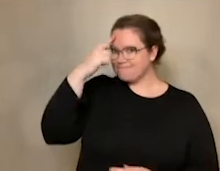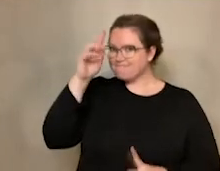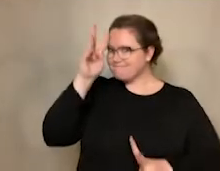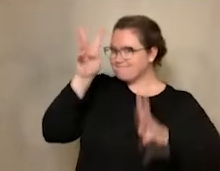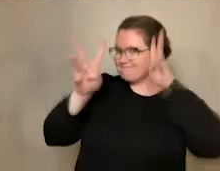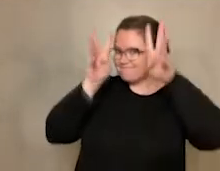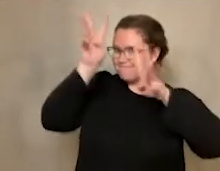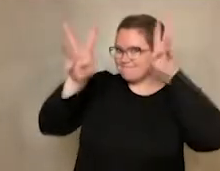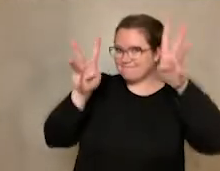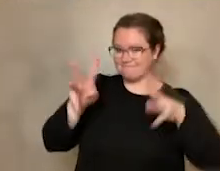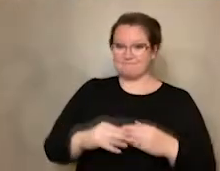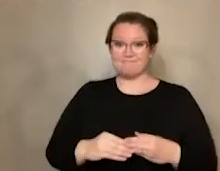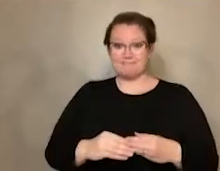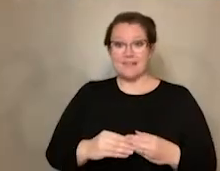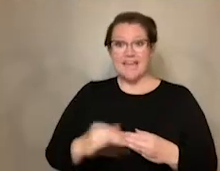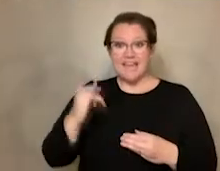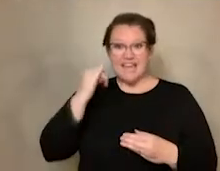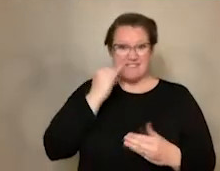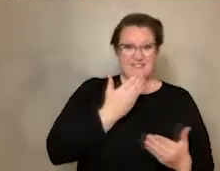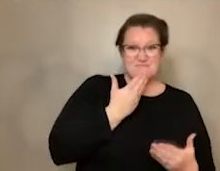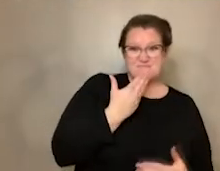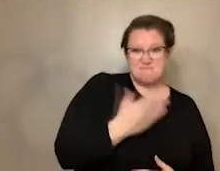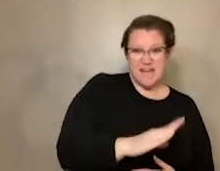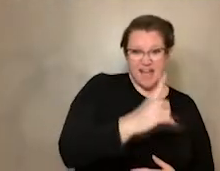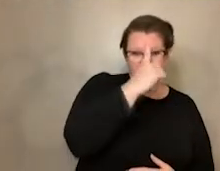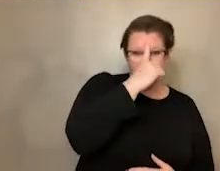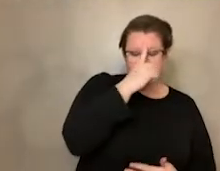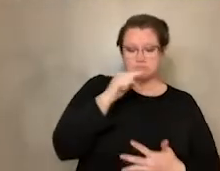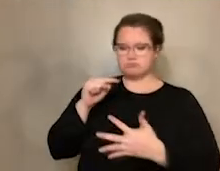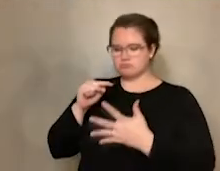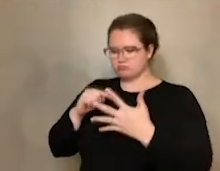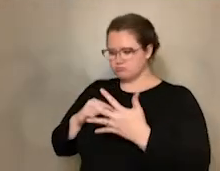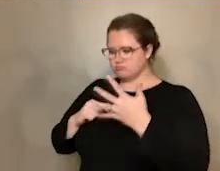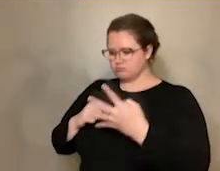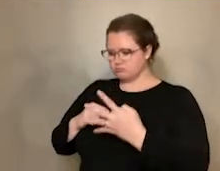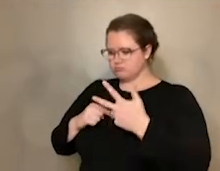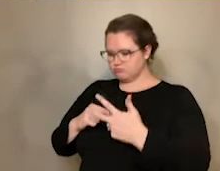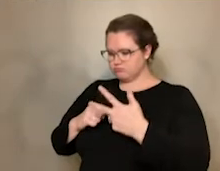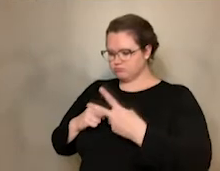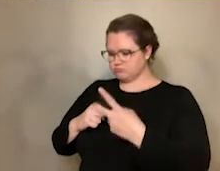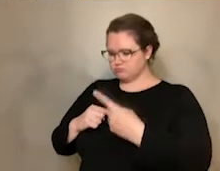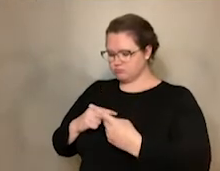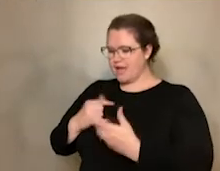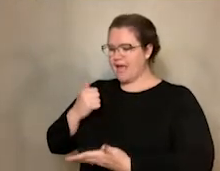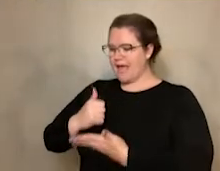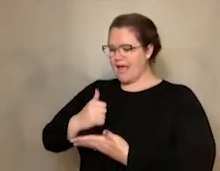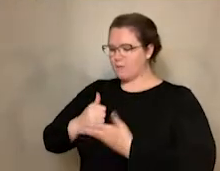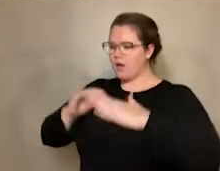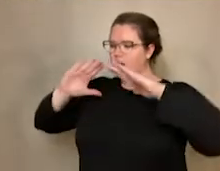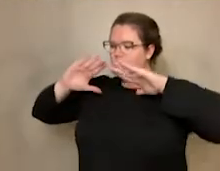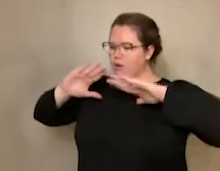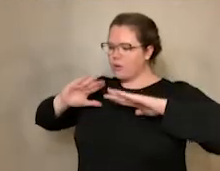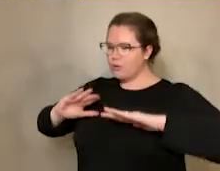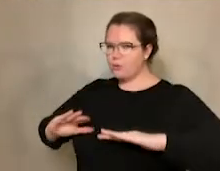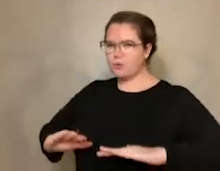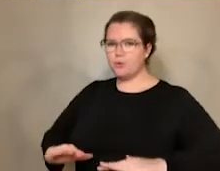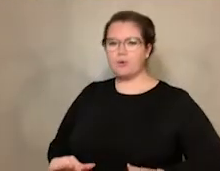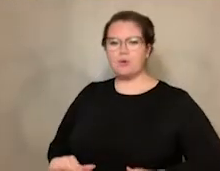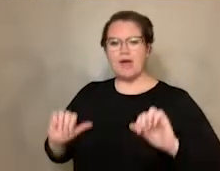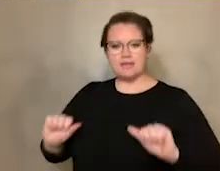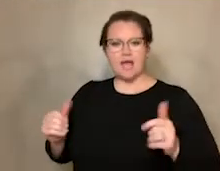be flowers outside. It can be anything at all. And sometimes it causes you to kind of stretch your mind to think about things that you may not have noticed